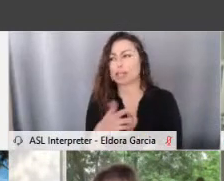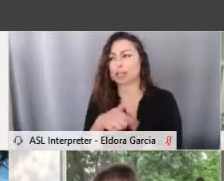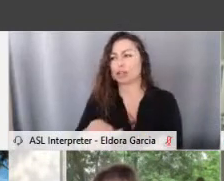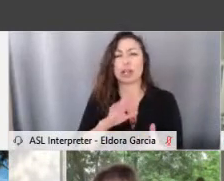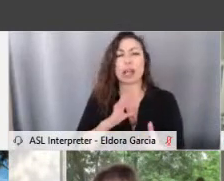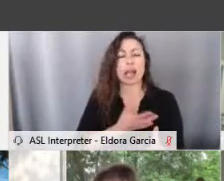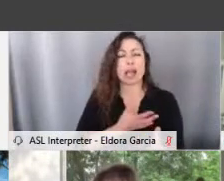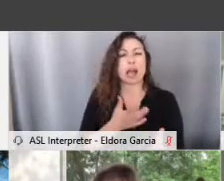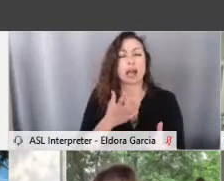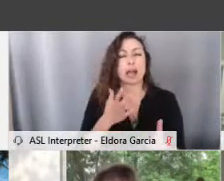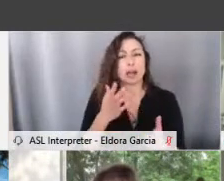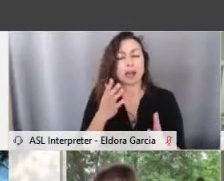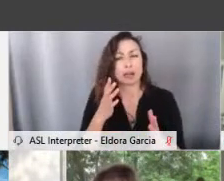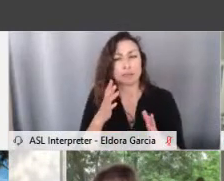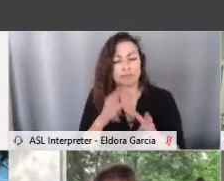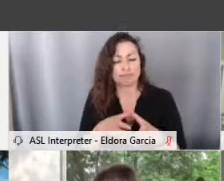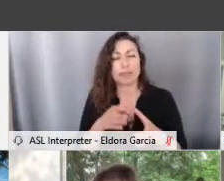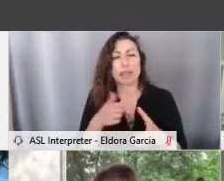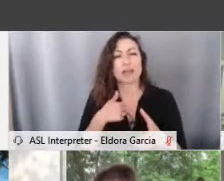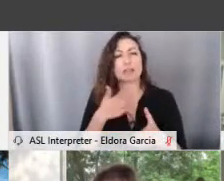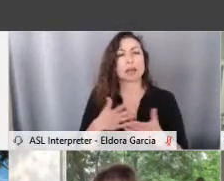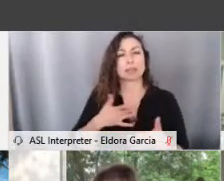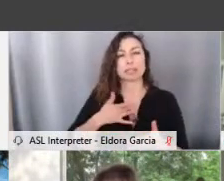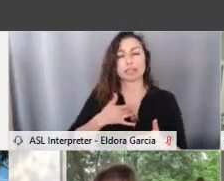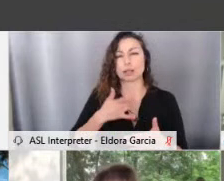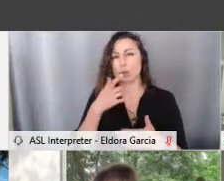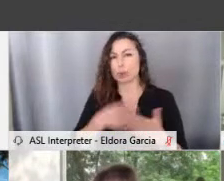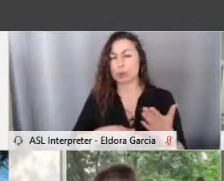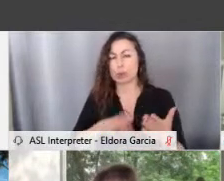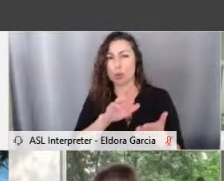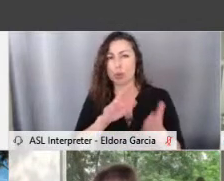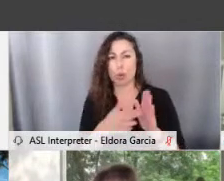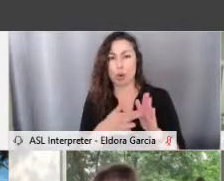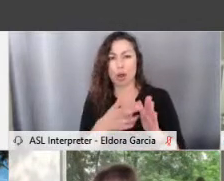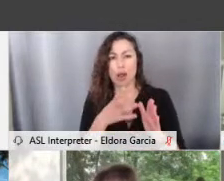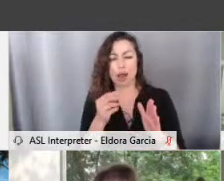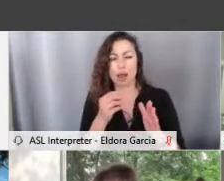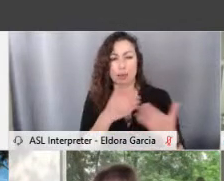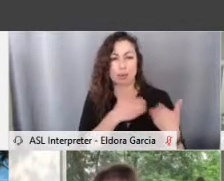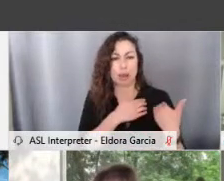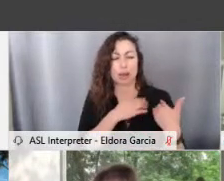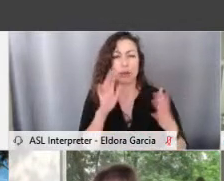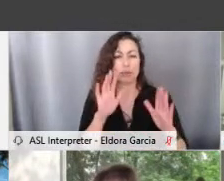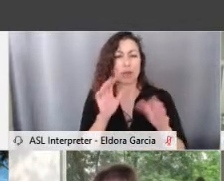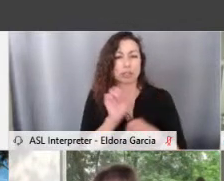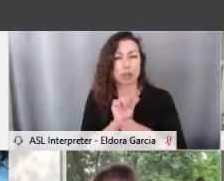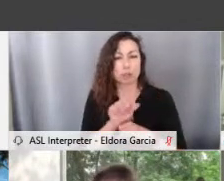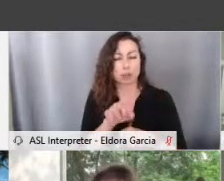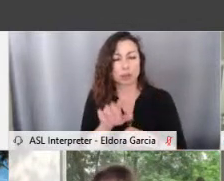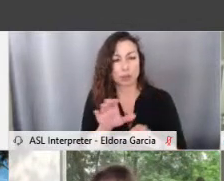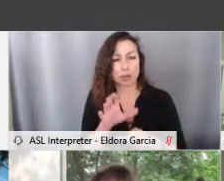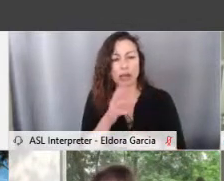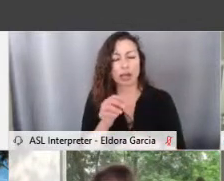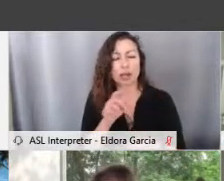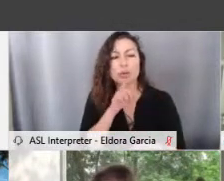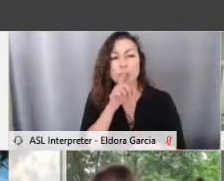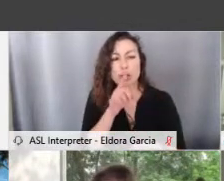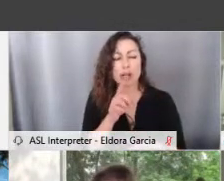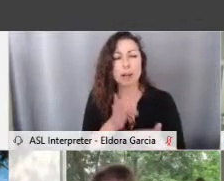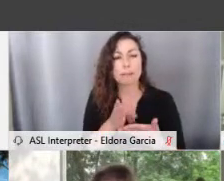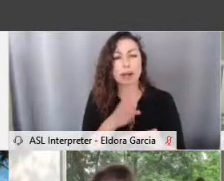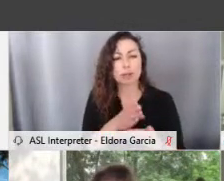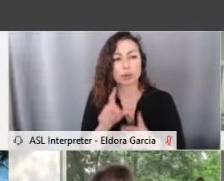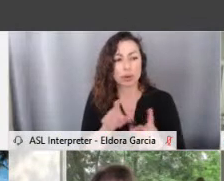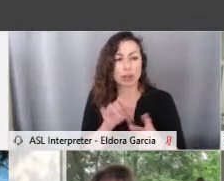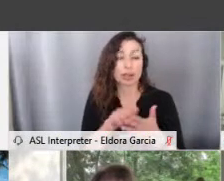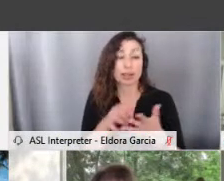are paying attention, that have some sense of what your role and responsibilities are, the incredible job you're doing, and the real budget